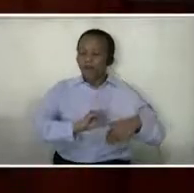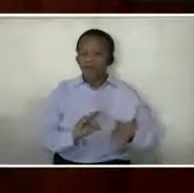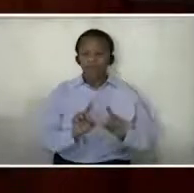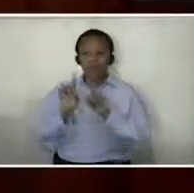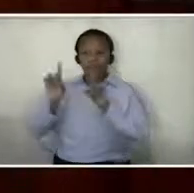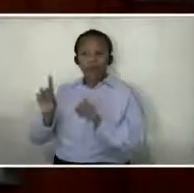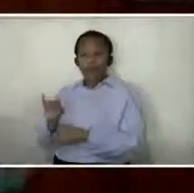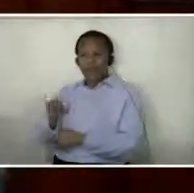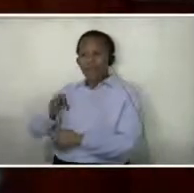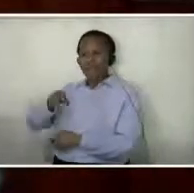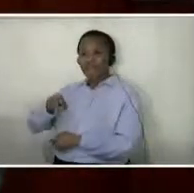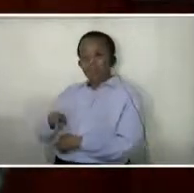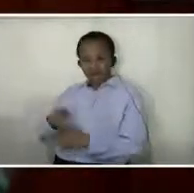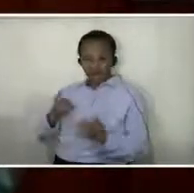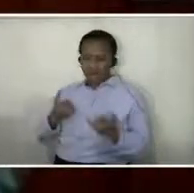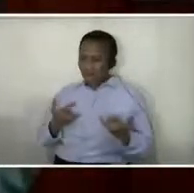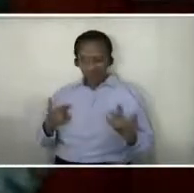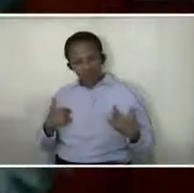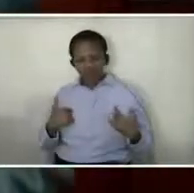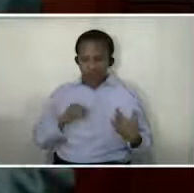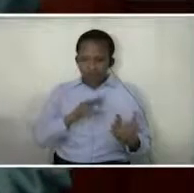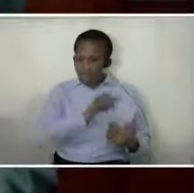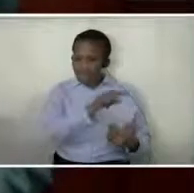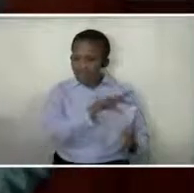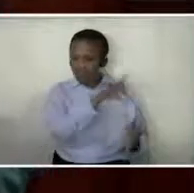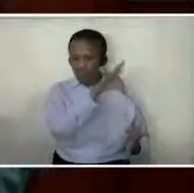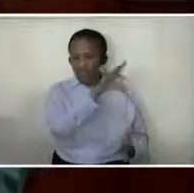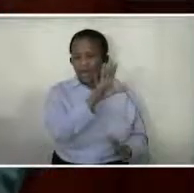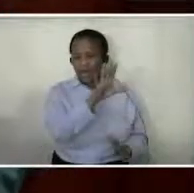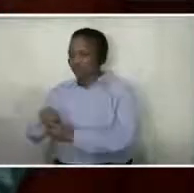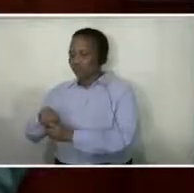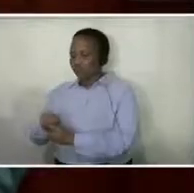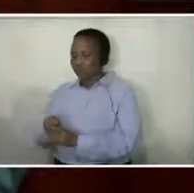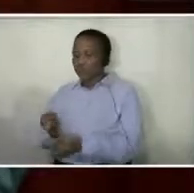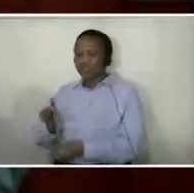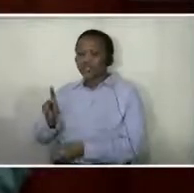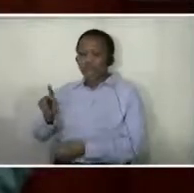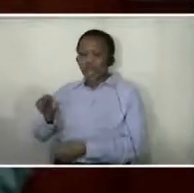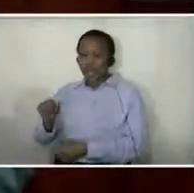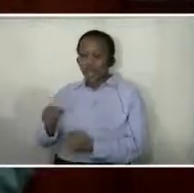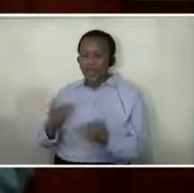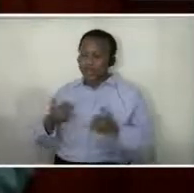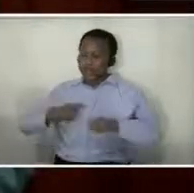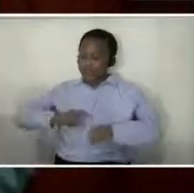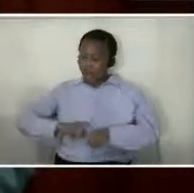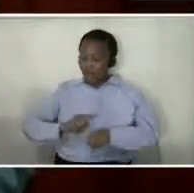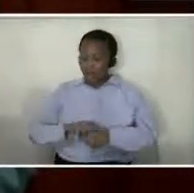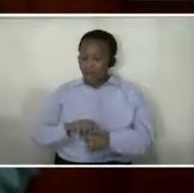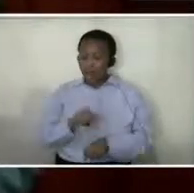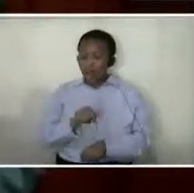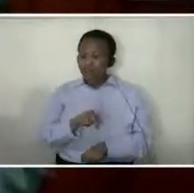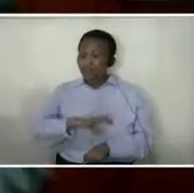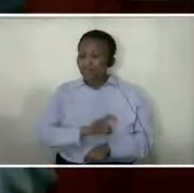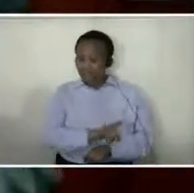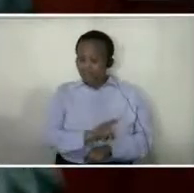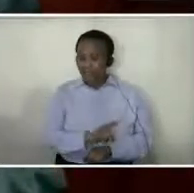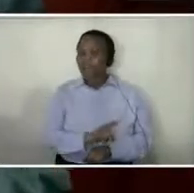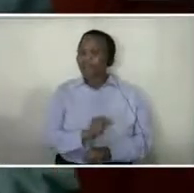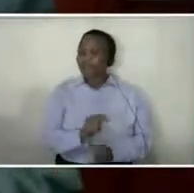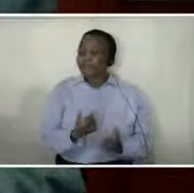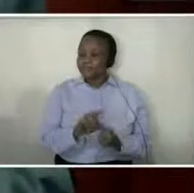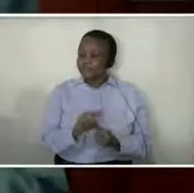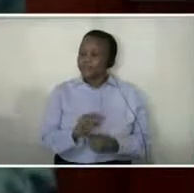the IFP chose the DA. Throughout that term, the ANC was at the receiving end of